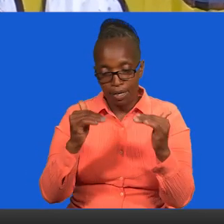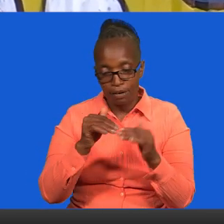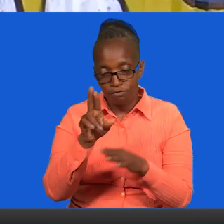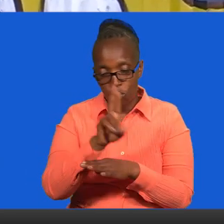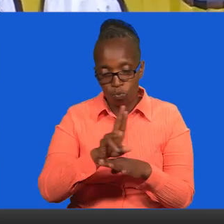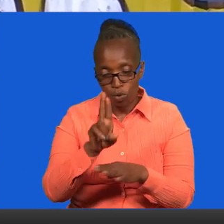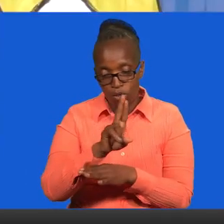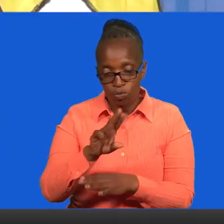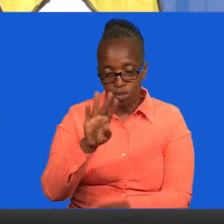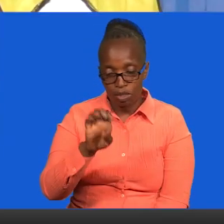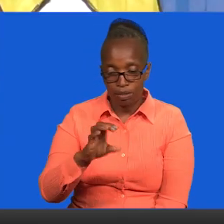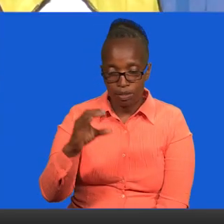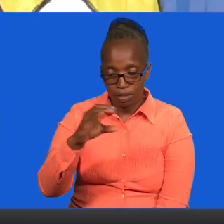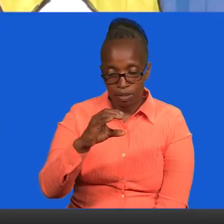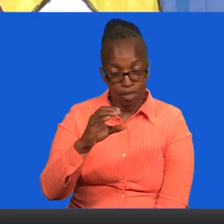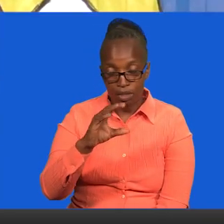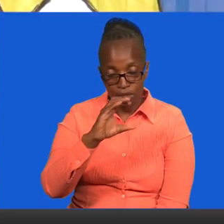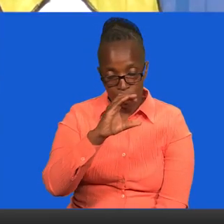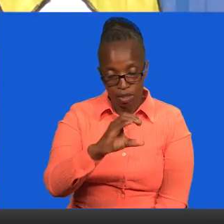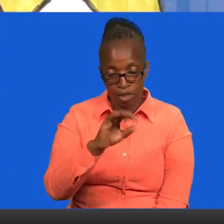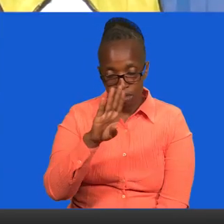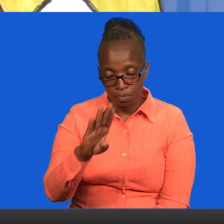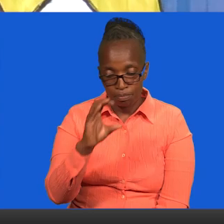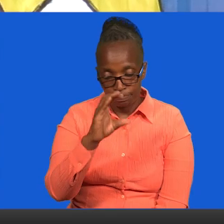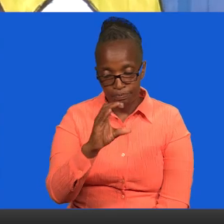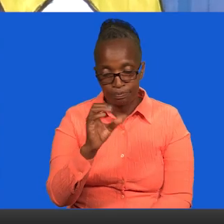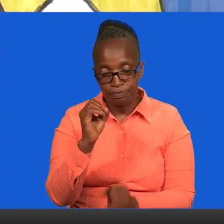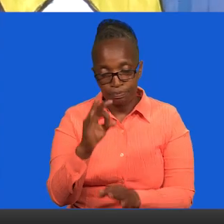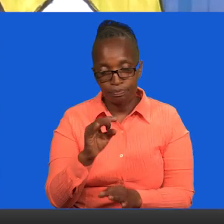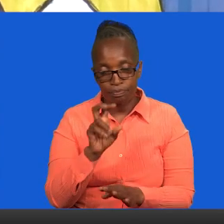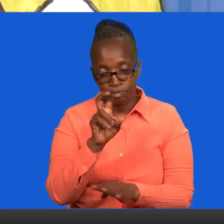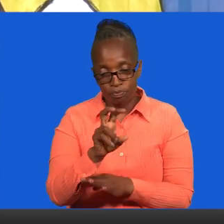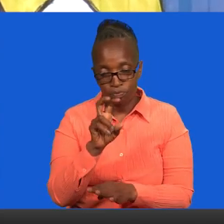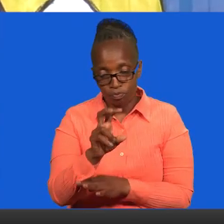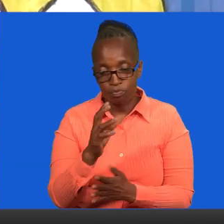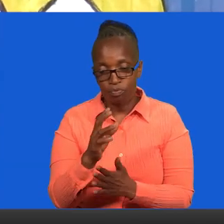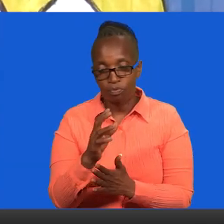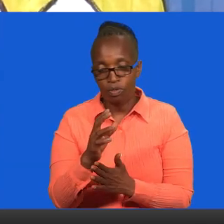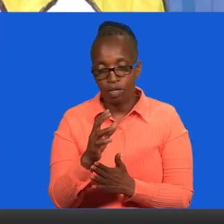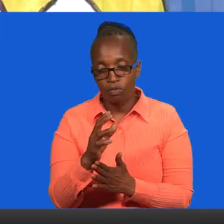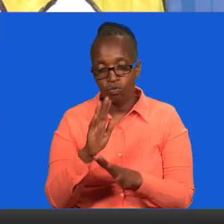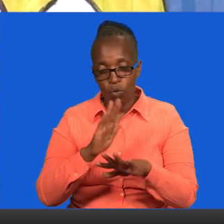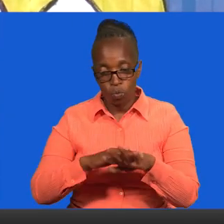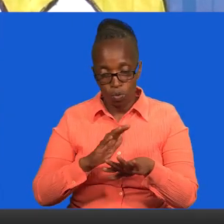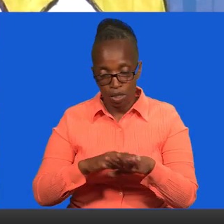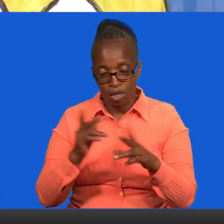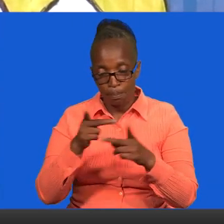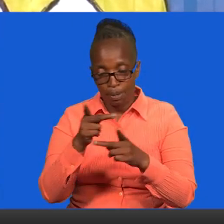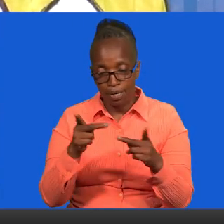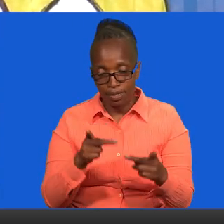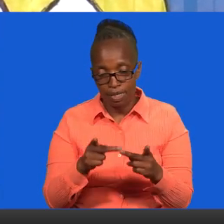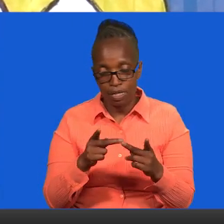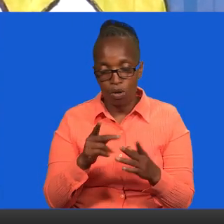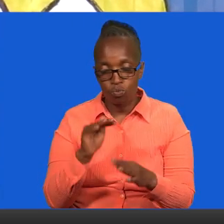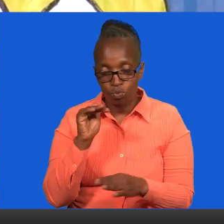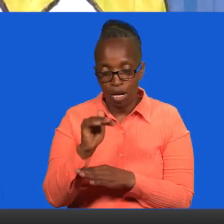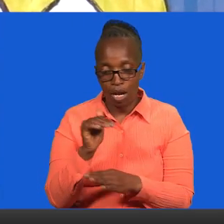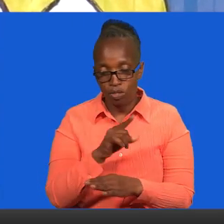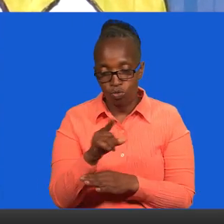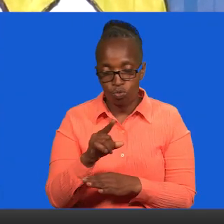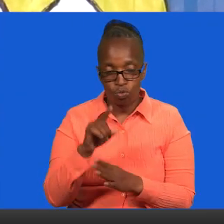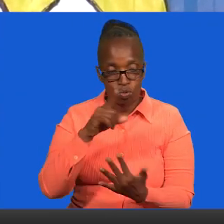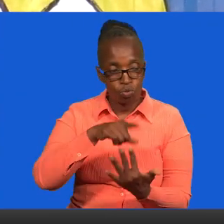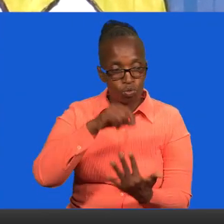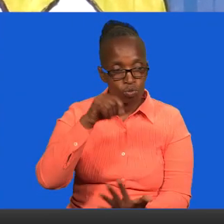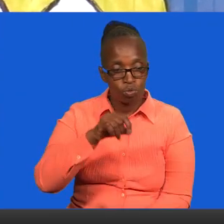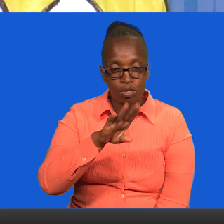use CBC. If you are looking for a school for your child in the early years of learning, choose Baina Academy. We welcome